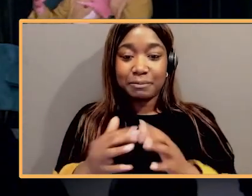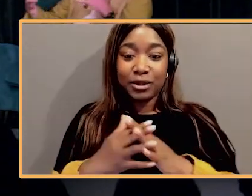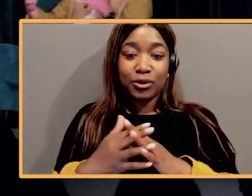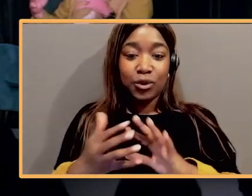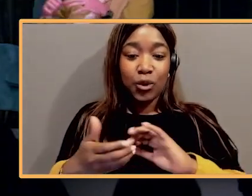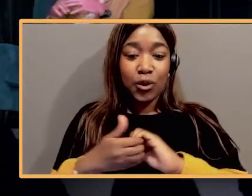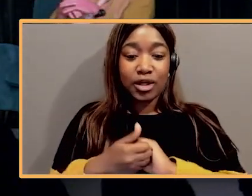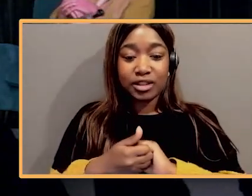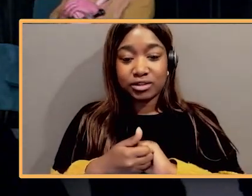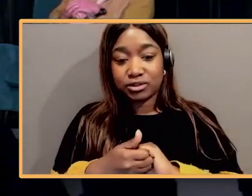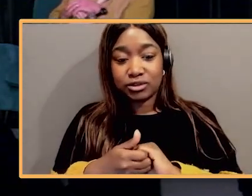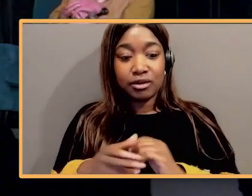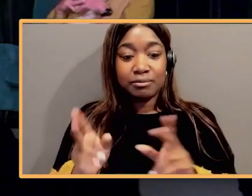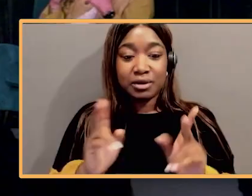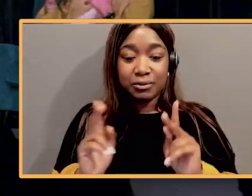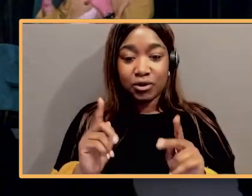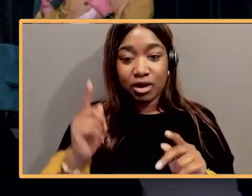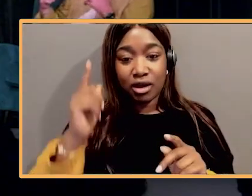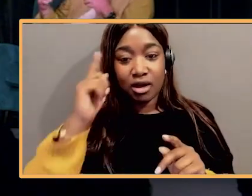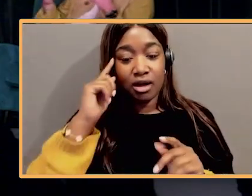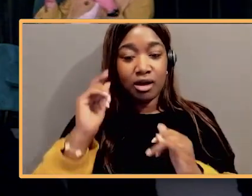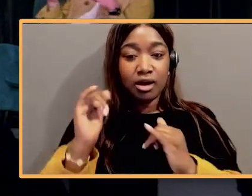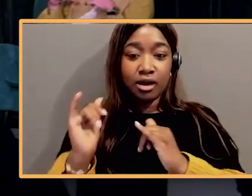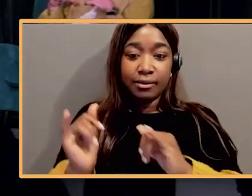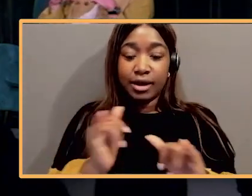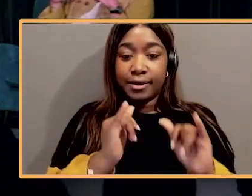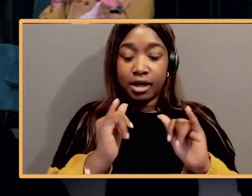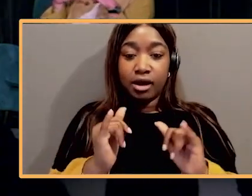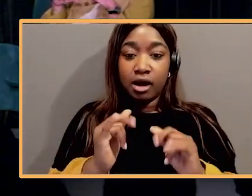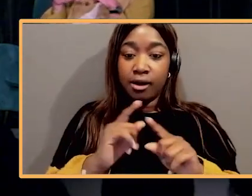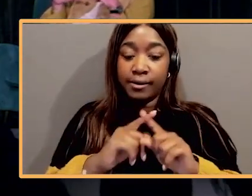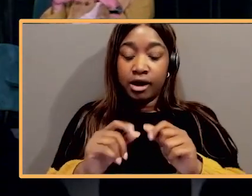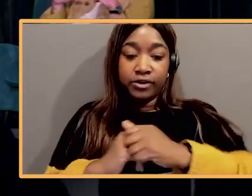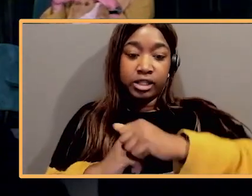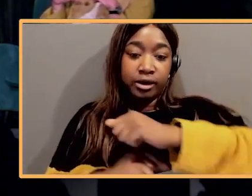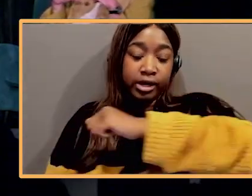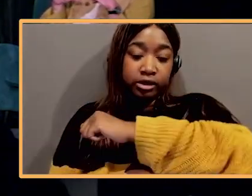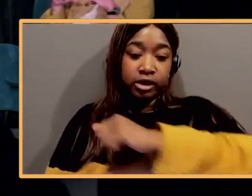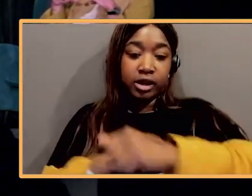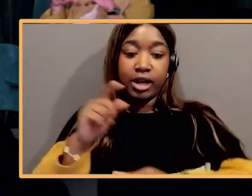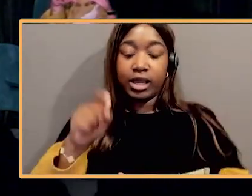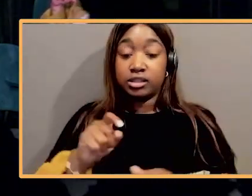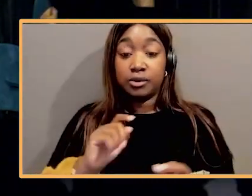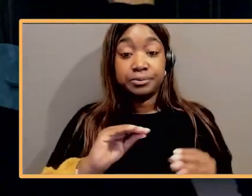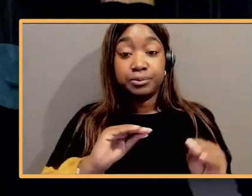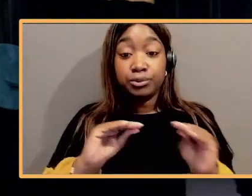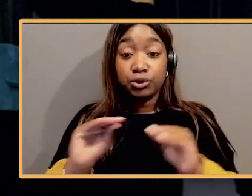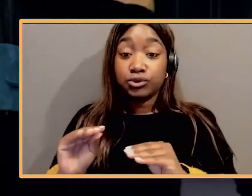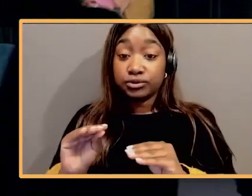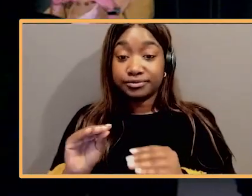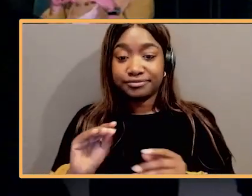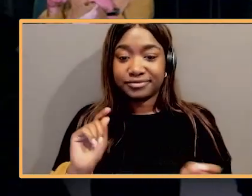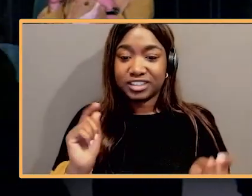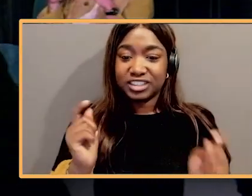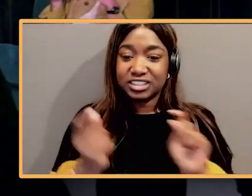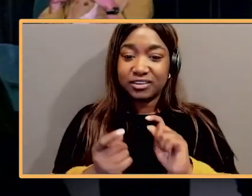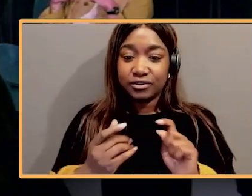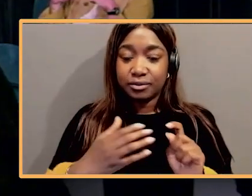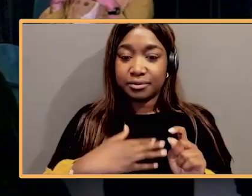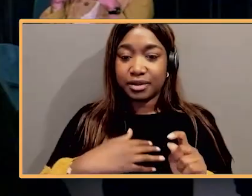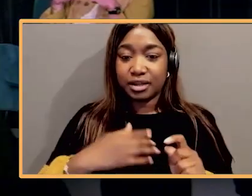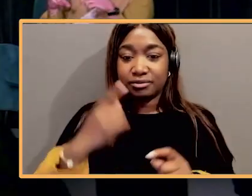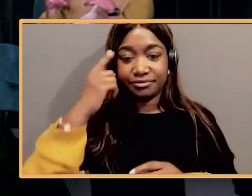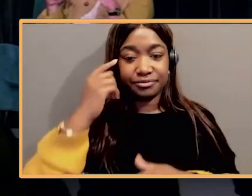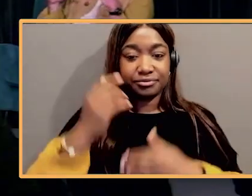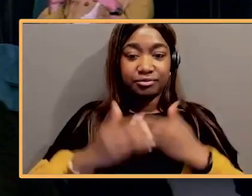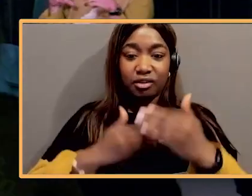who are like-minded. It's like, fundamentally, I need to move and shift my paradigm from what does it mean to be